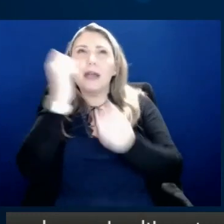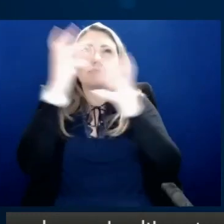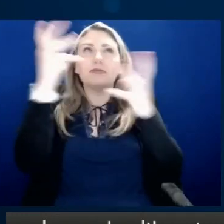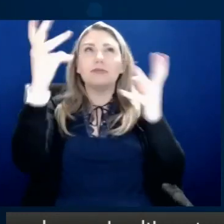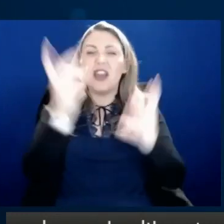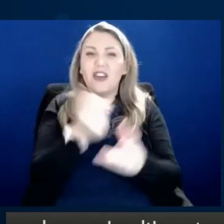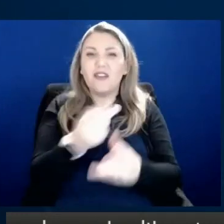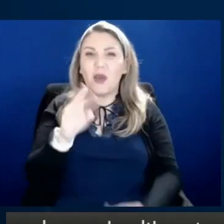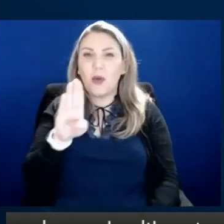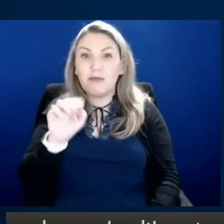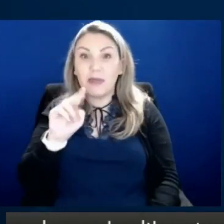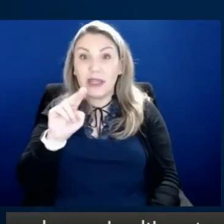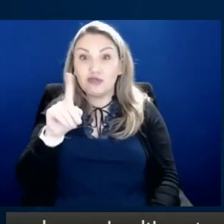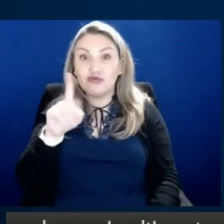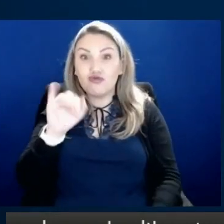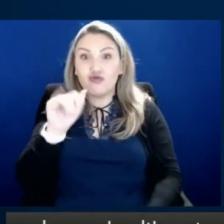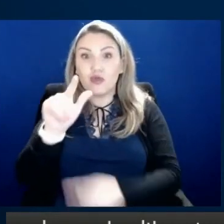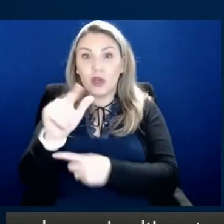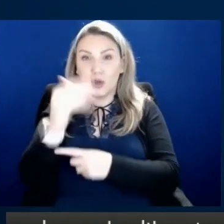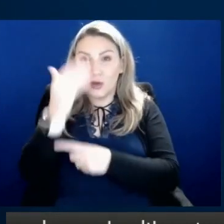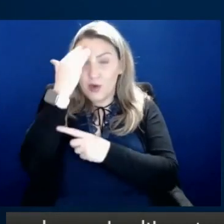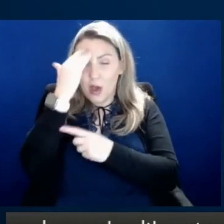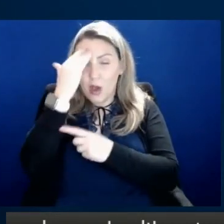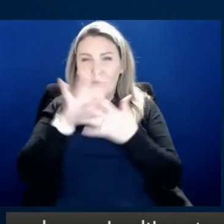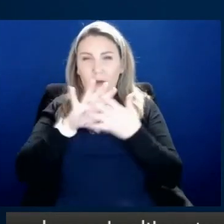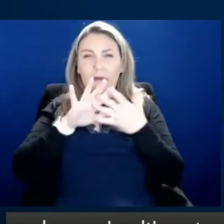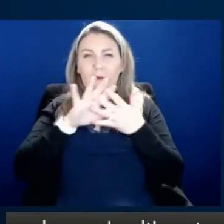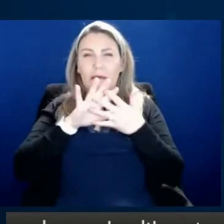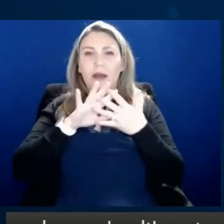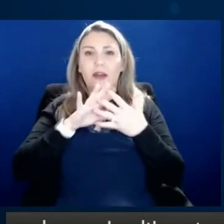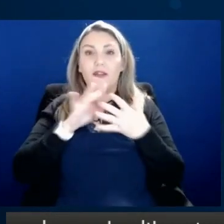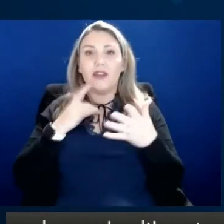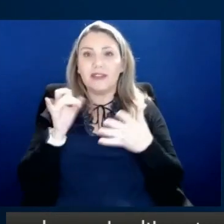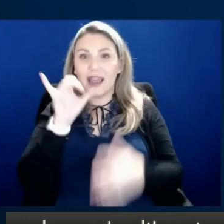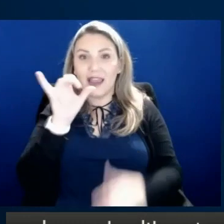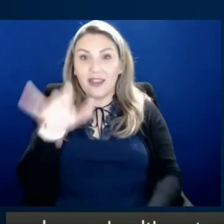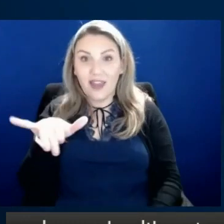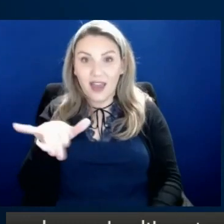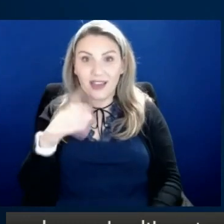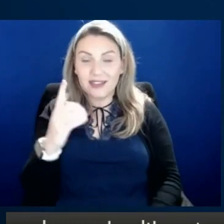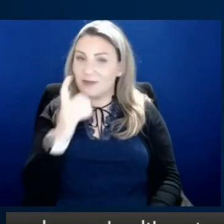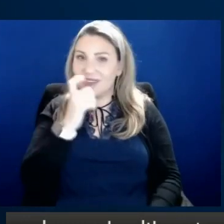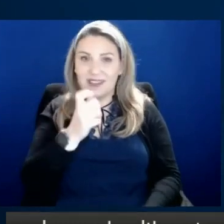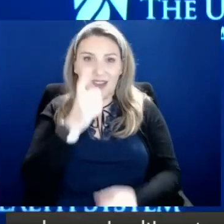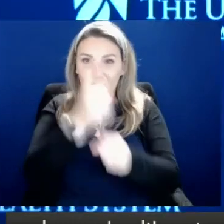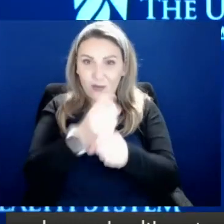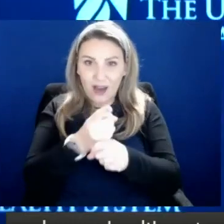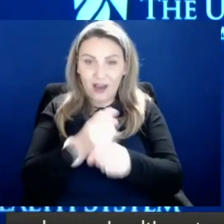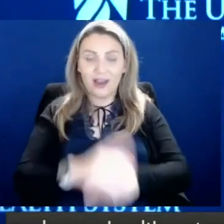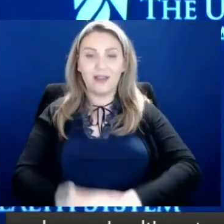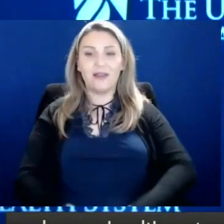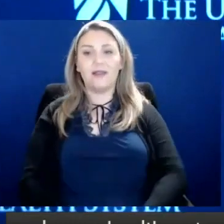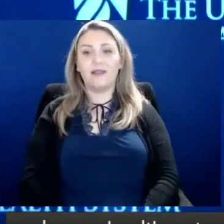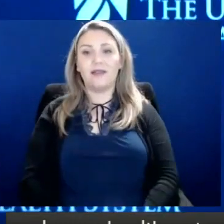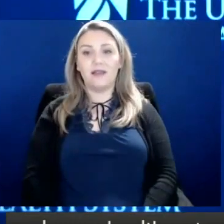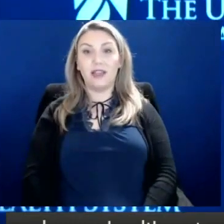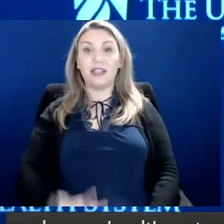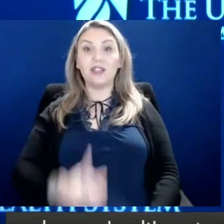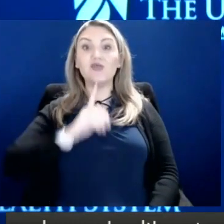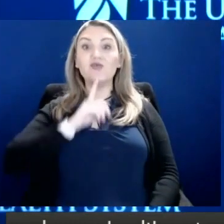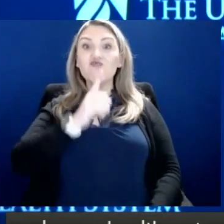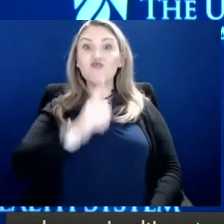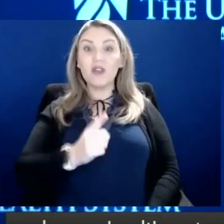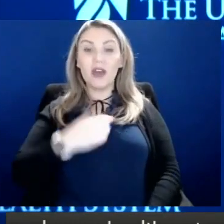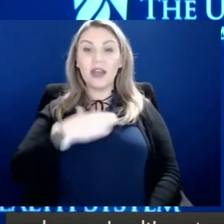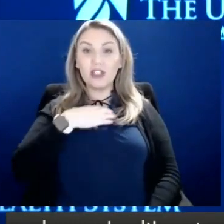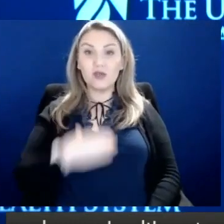Like it feels like that. Something is not right. So it's real. I just wish I wish you